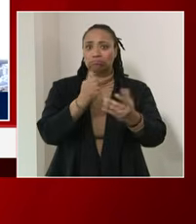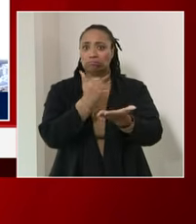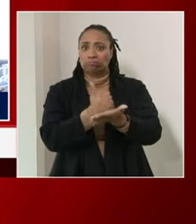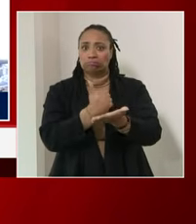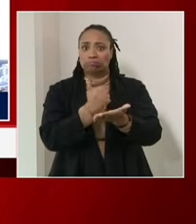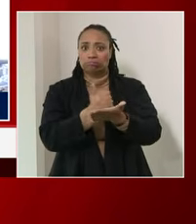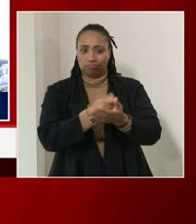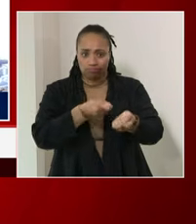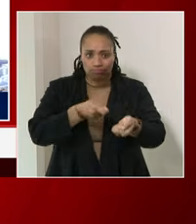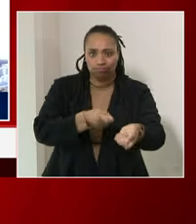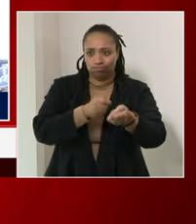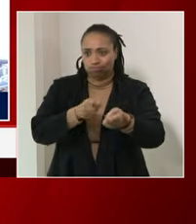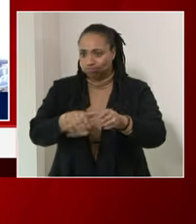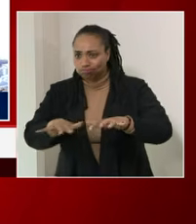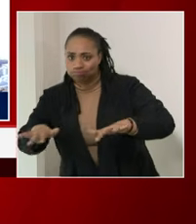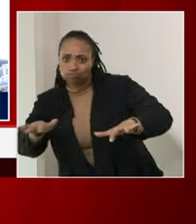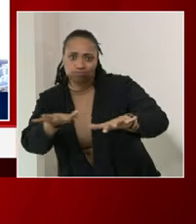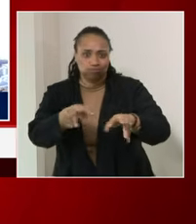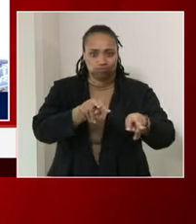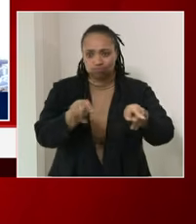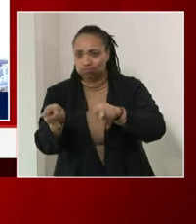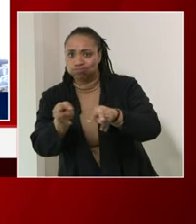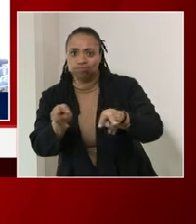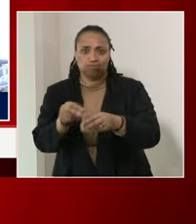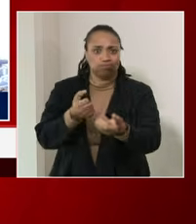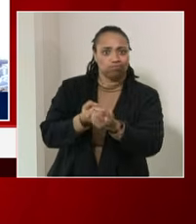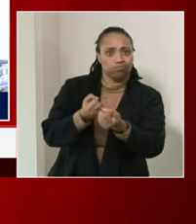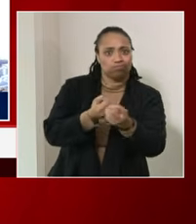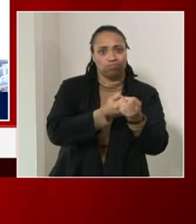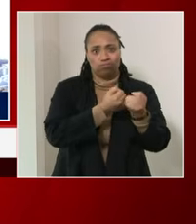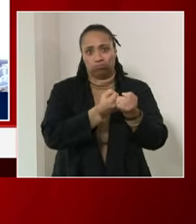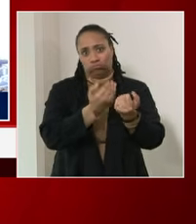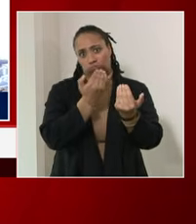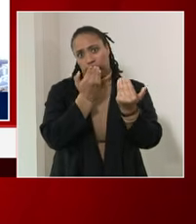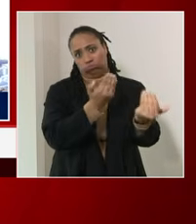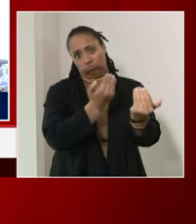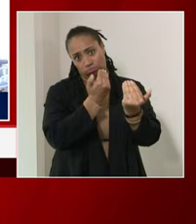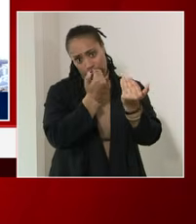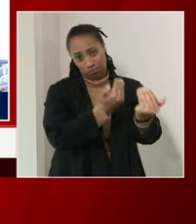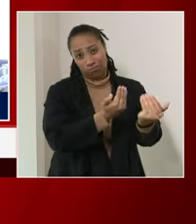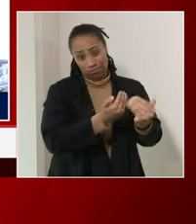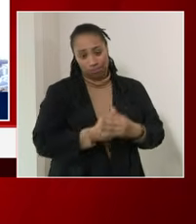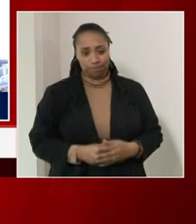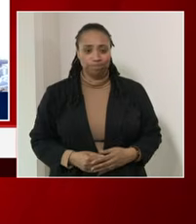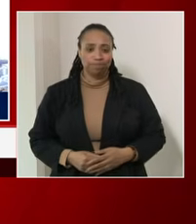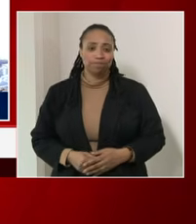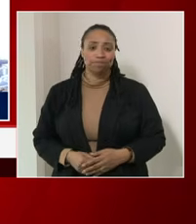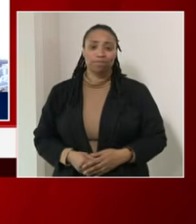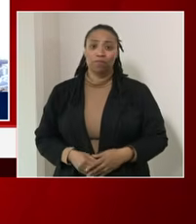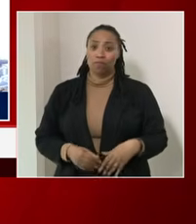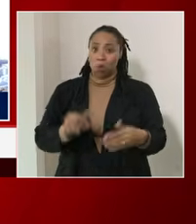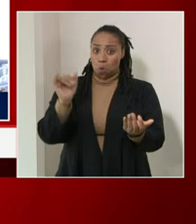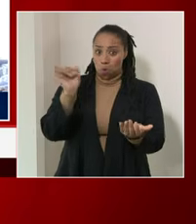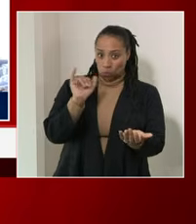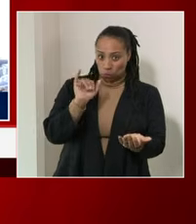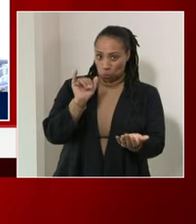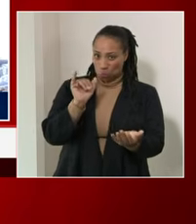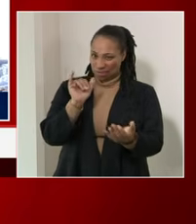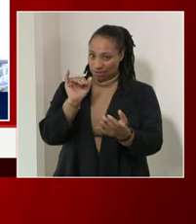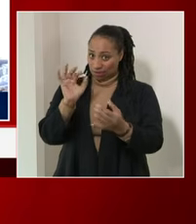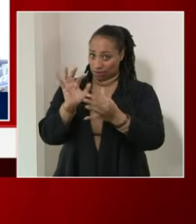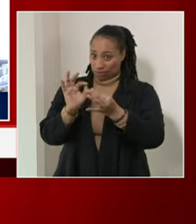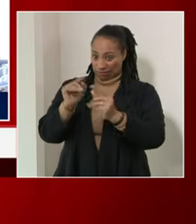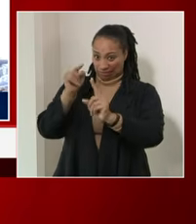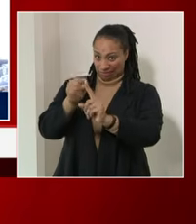clearing throughout the city. And so we also want to talk about some progress we made